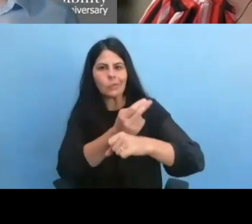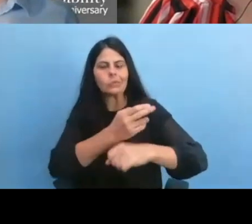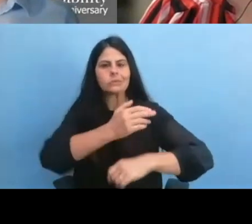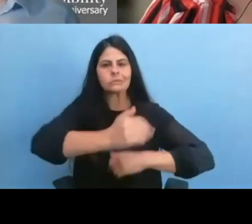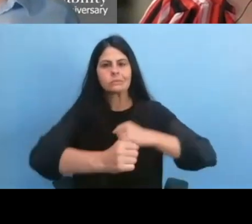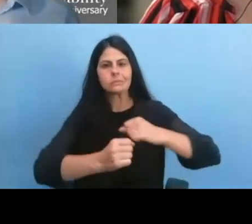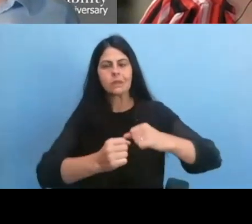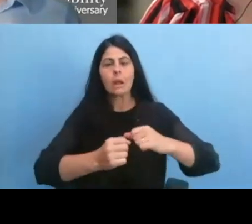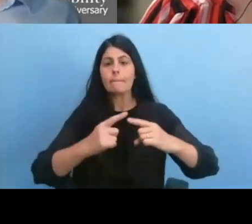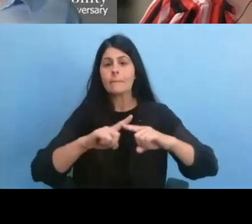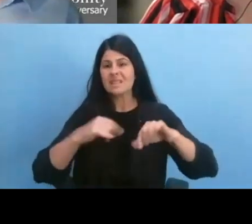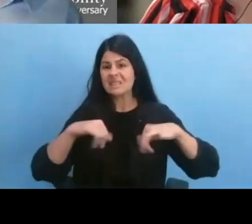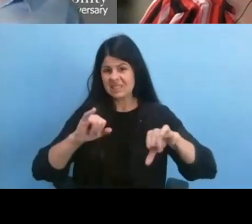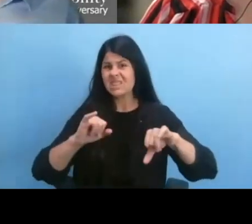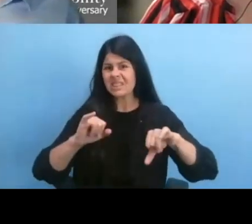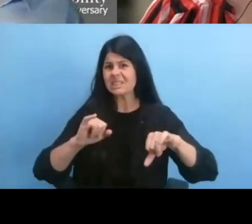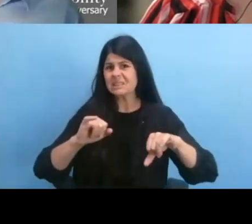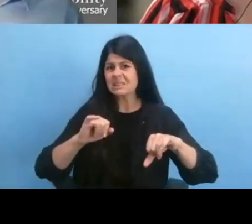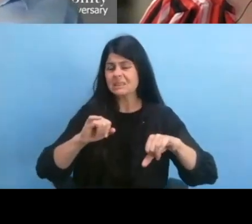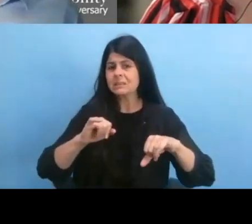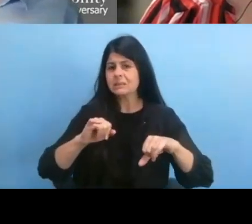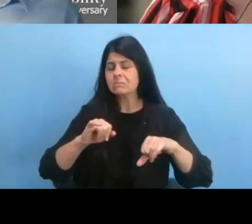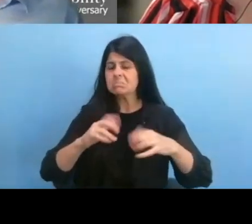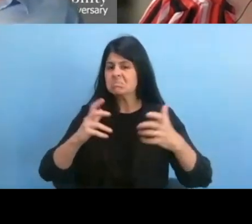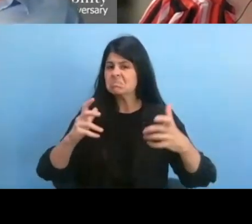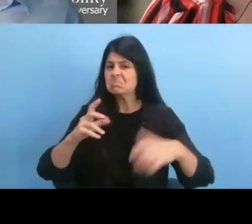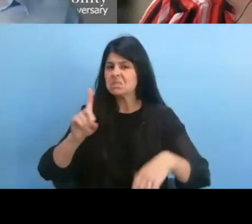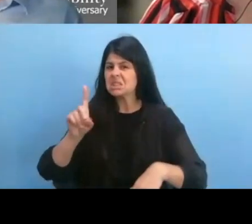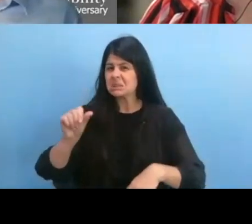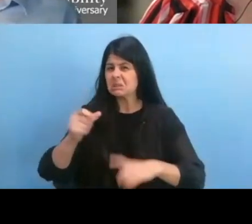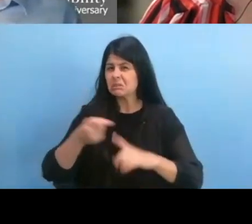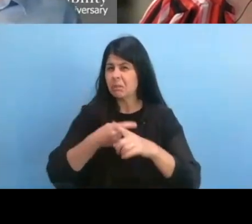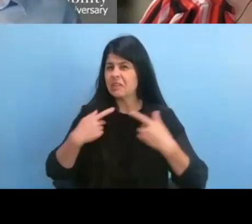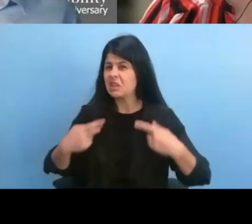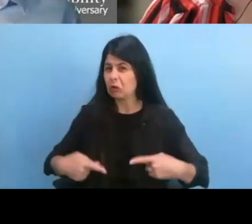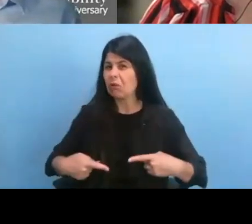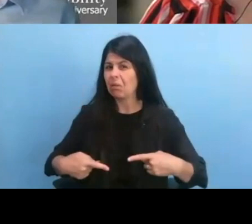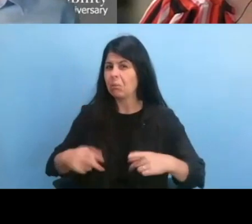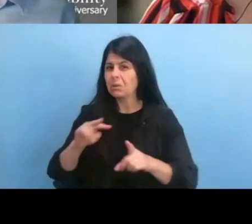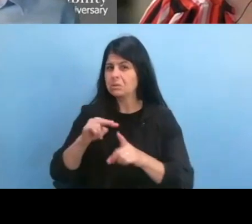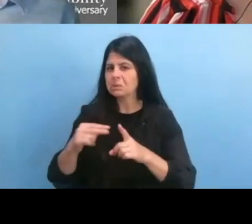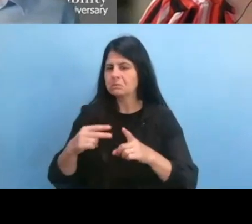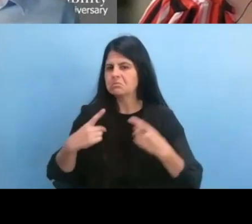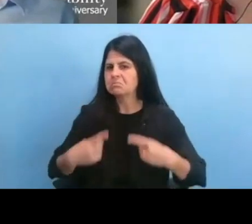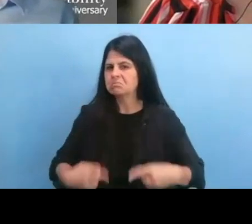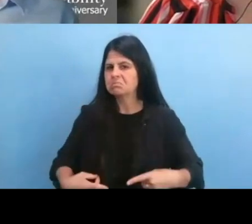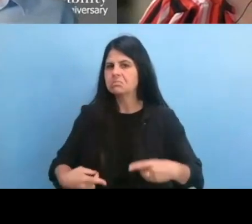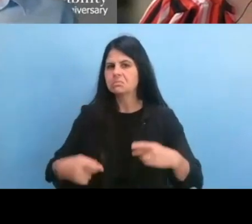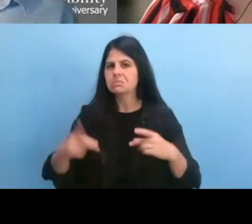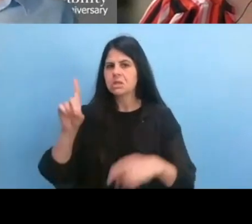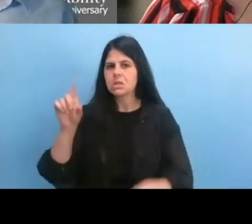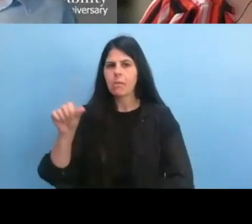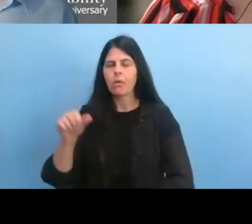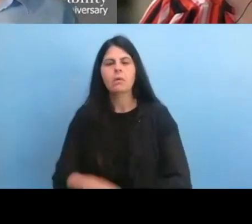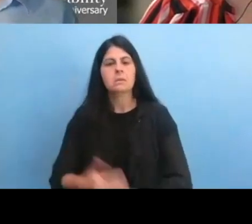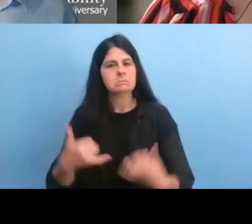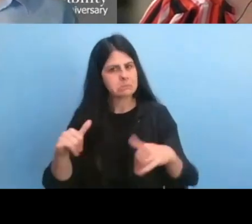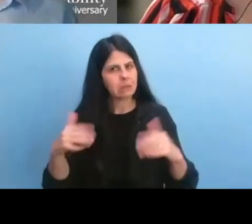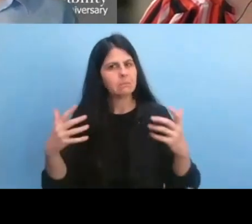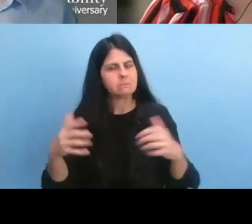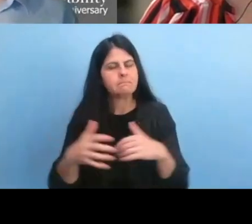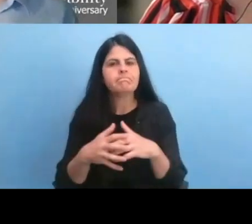quite disabled from a physical standpoint. My employers, so I was in